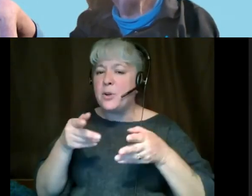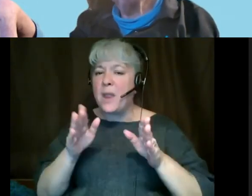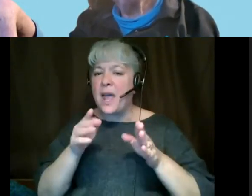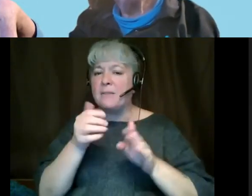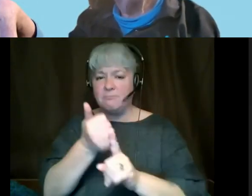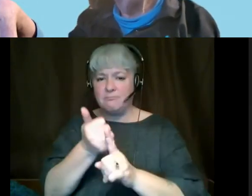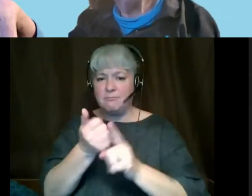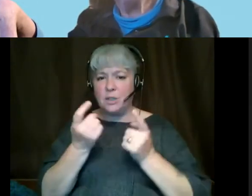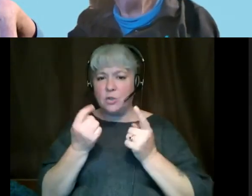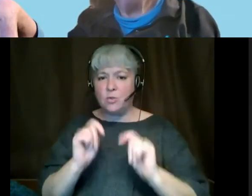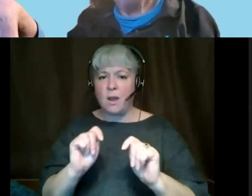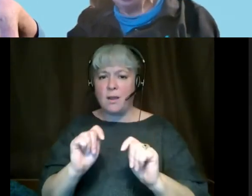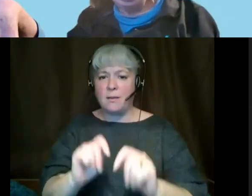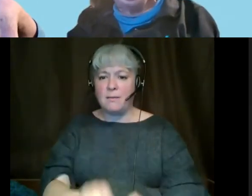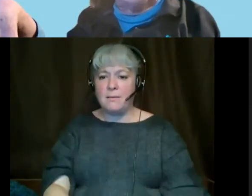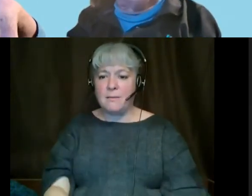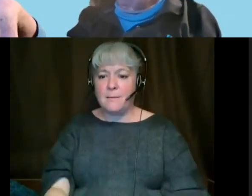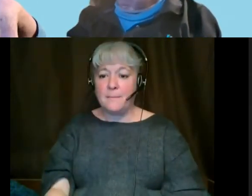own?